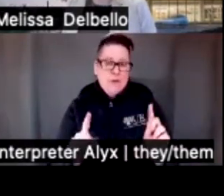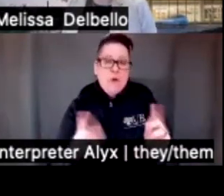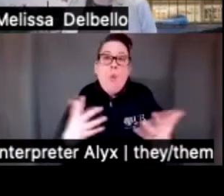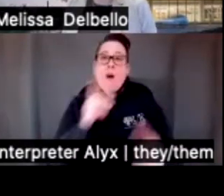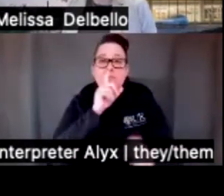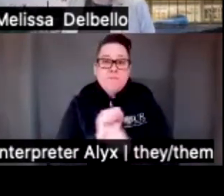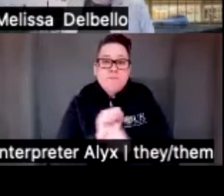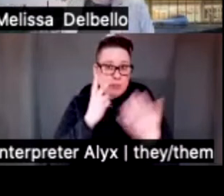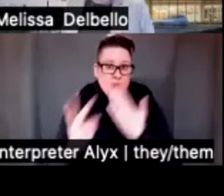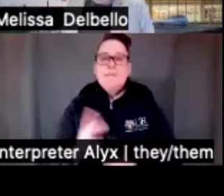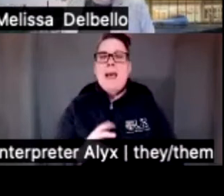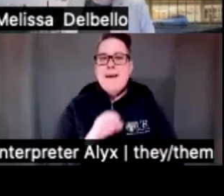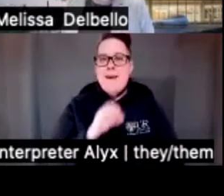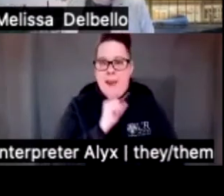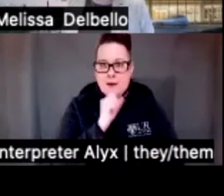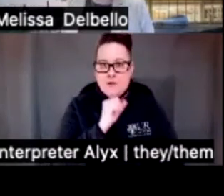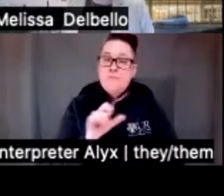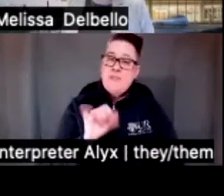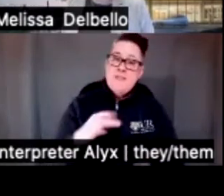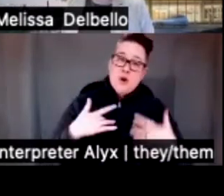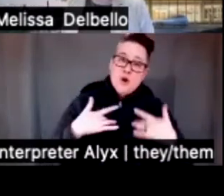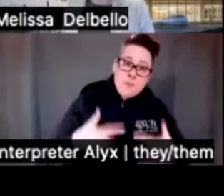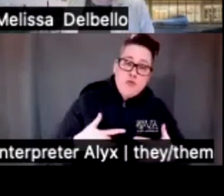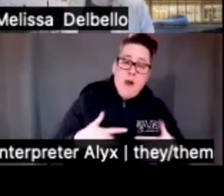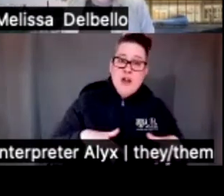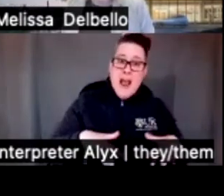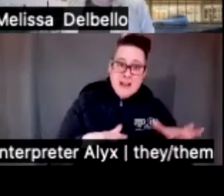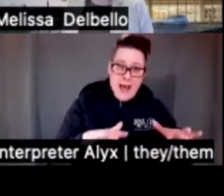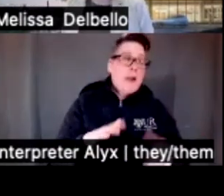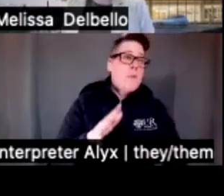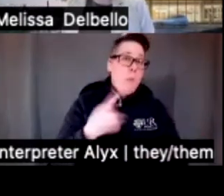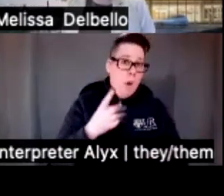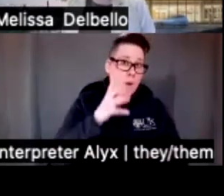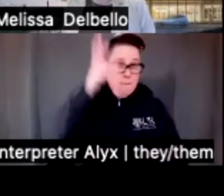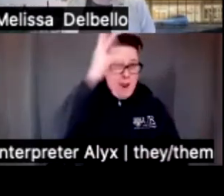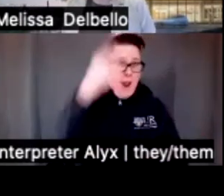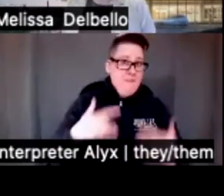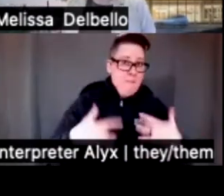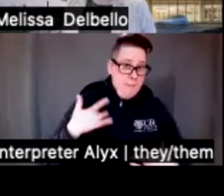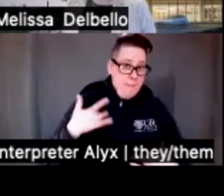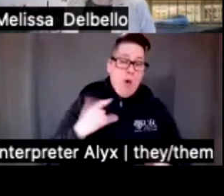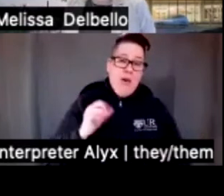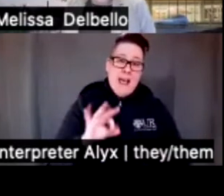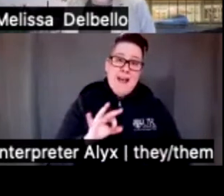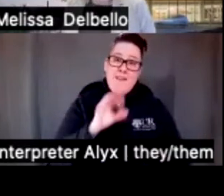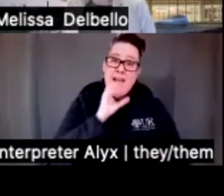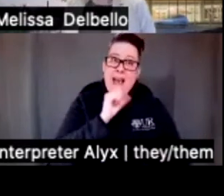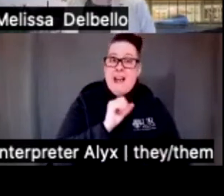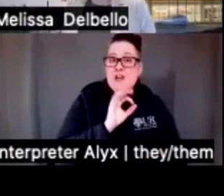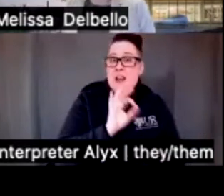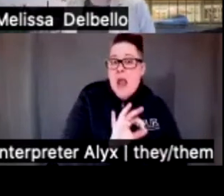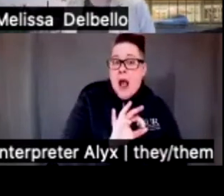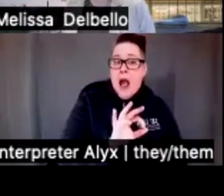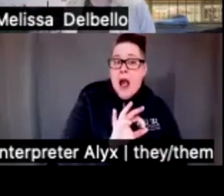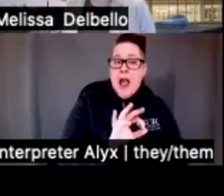age. So if you were depressed or anxious and had a parent with bipolar and you were age 9, you